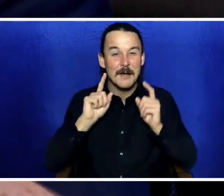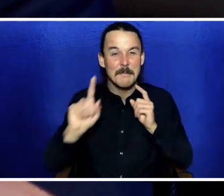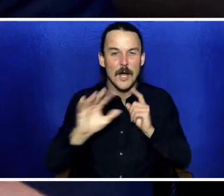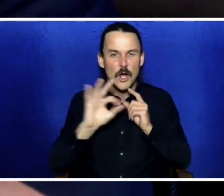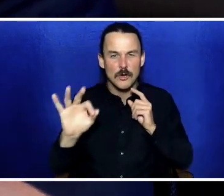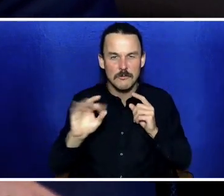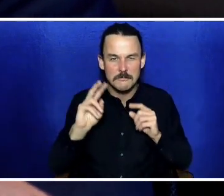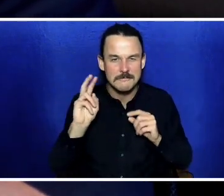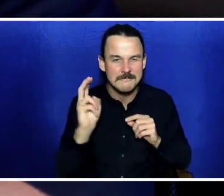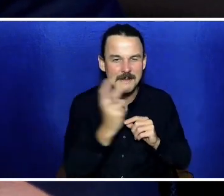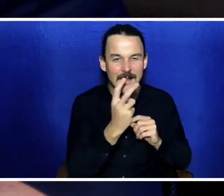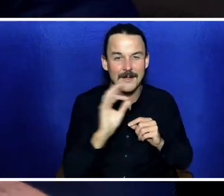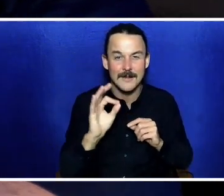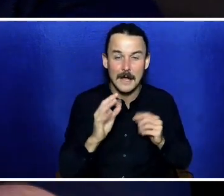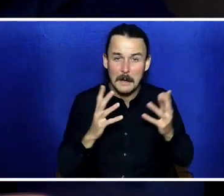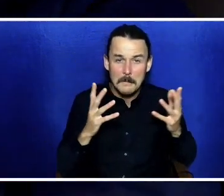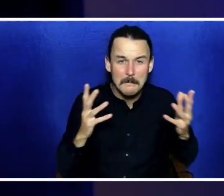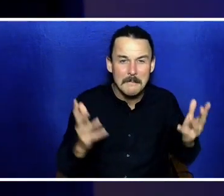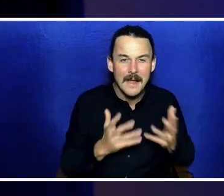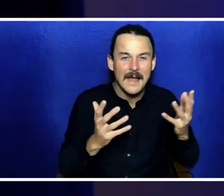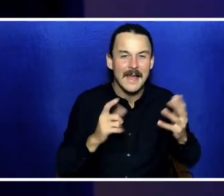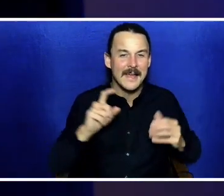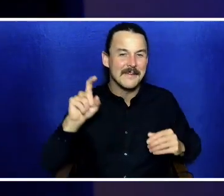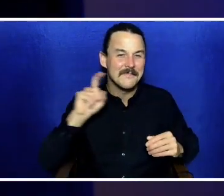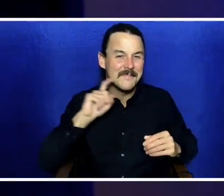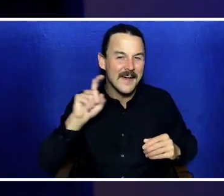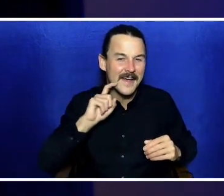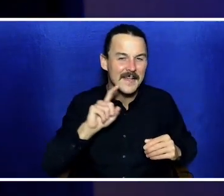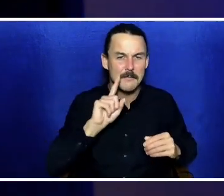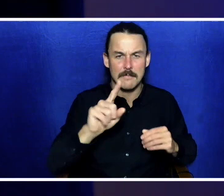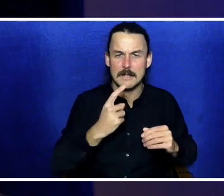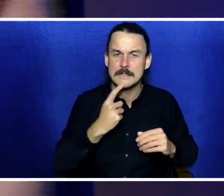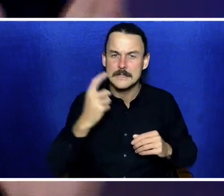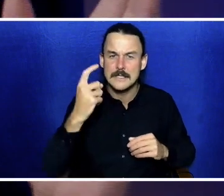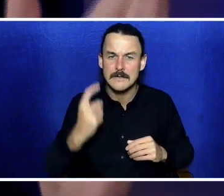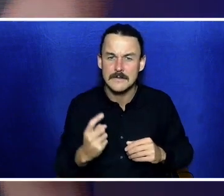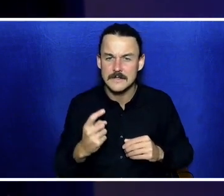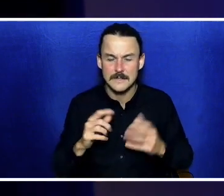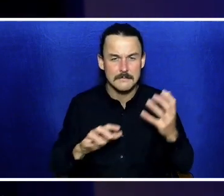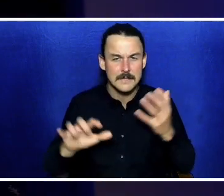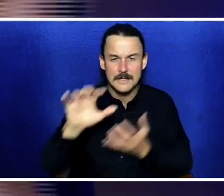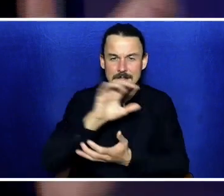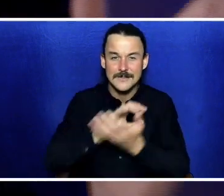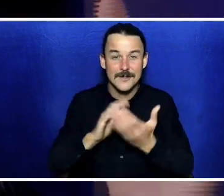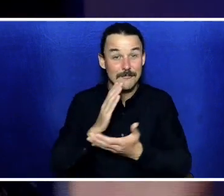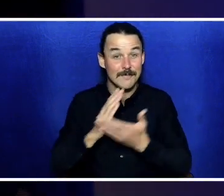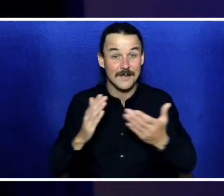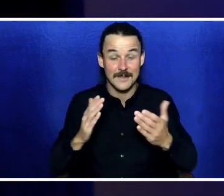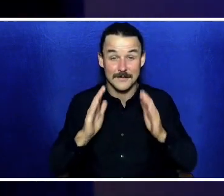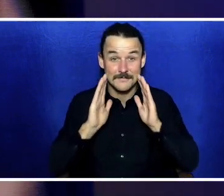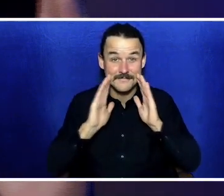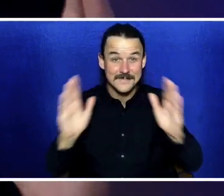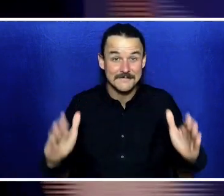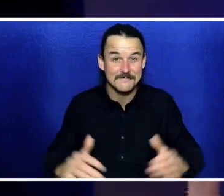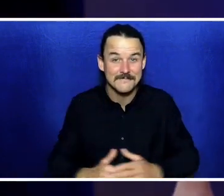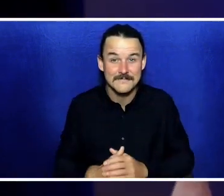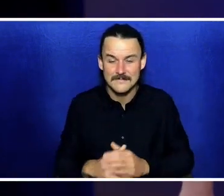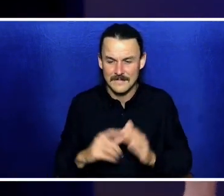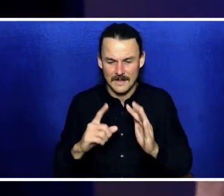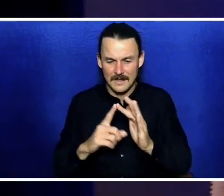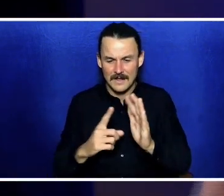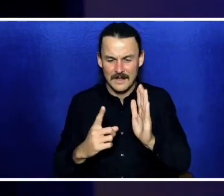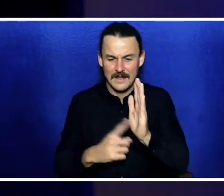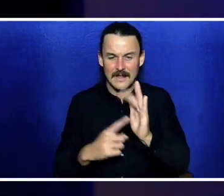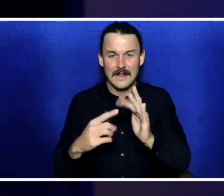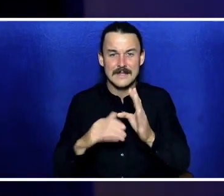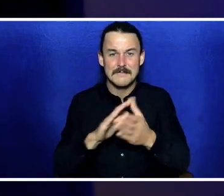very serious in some spots. So it's quite masterful, in fact. Elizabeth, tell us about this production, because it was a huge success